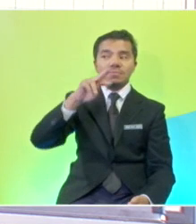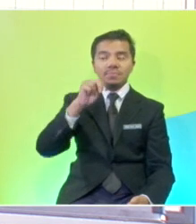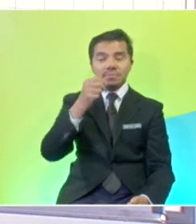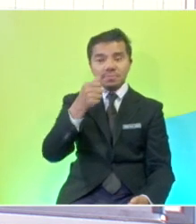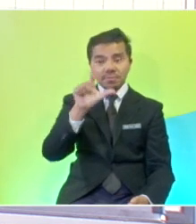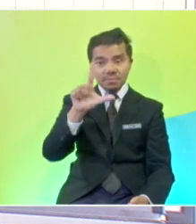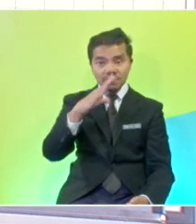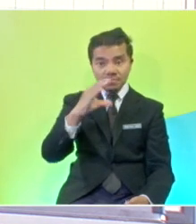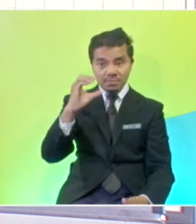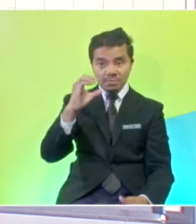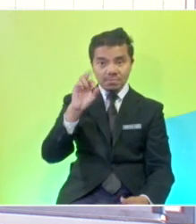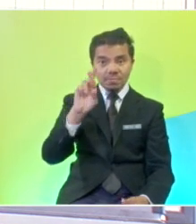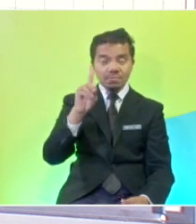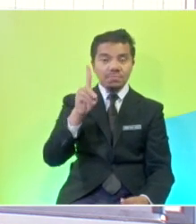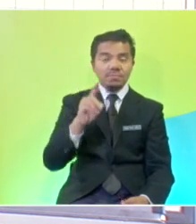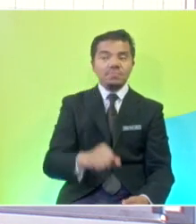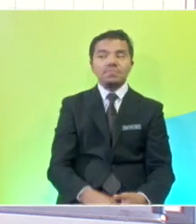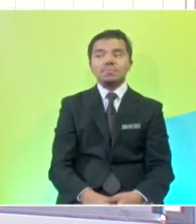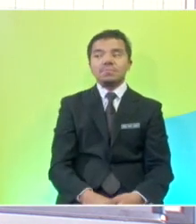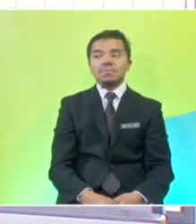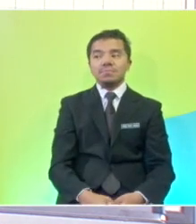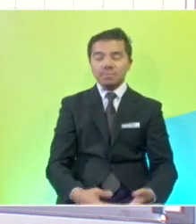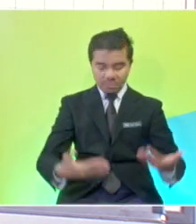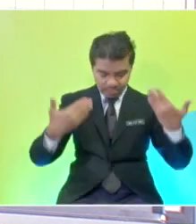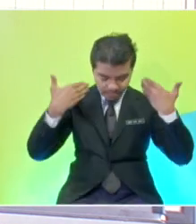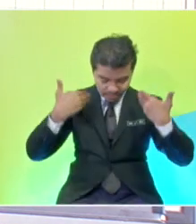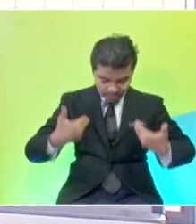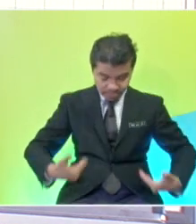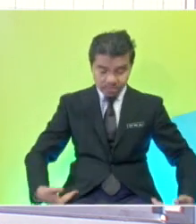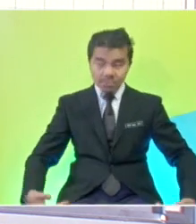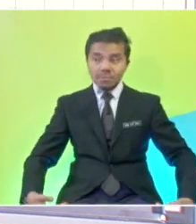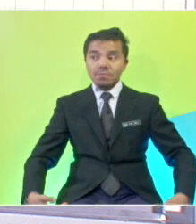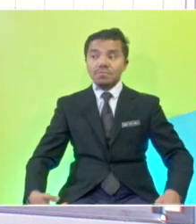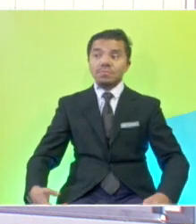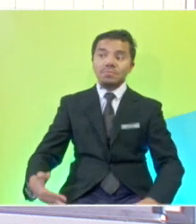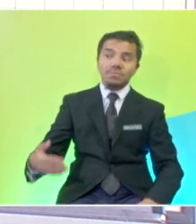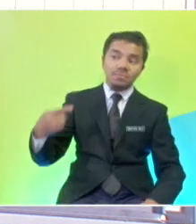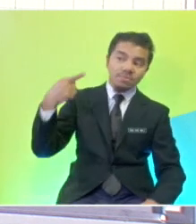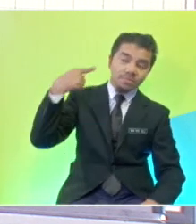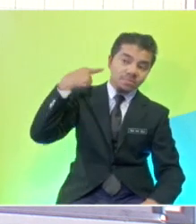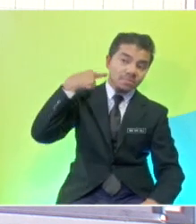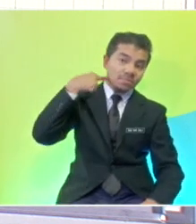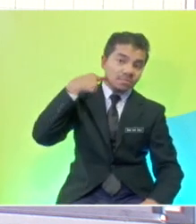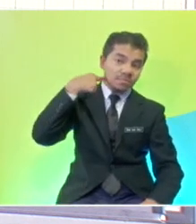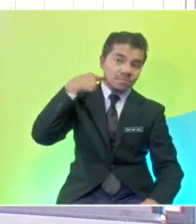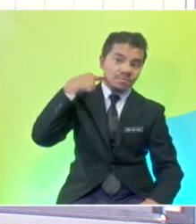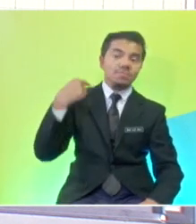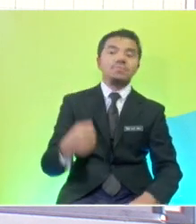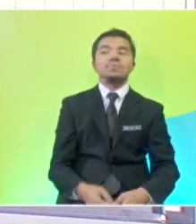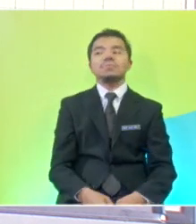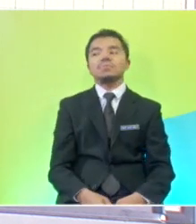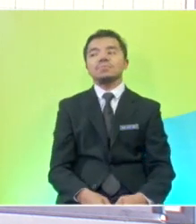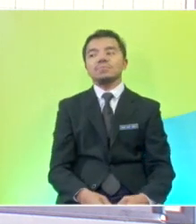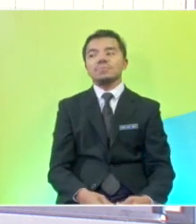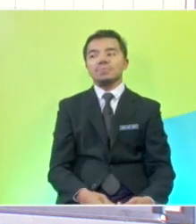it carries information from the whole body to the brain and from the brain to the whole body. Okay, so other way around also.